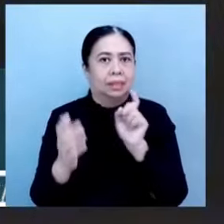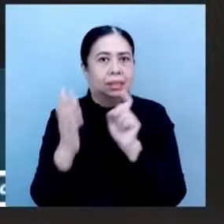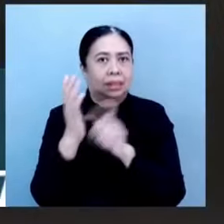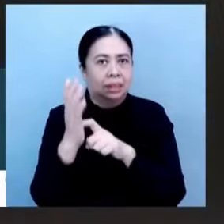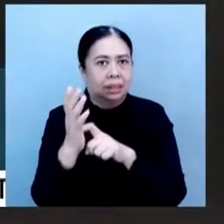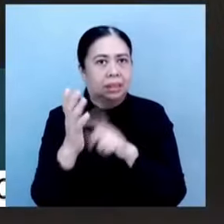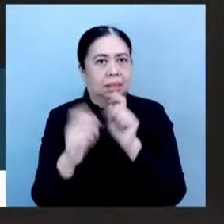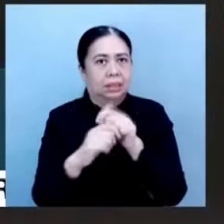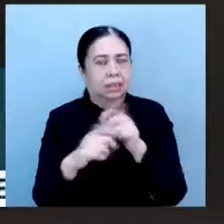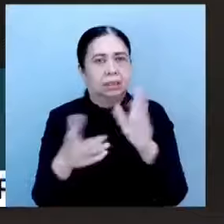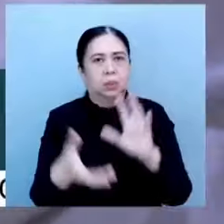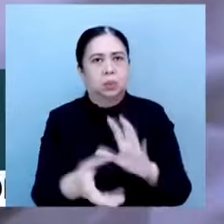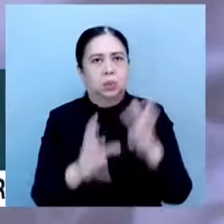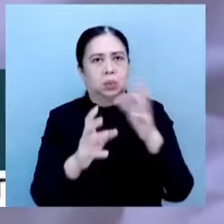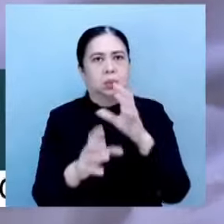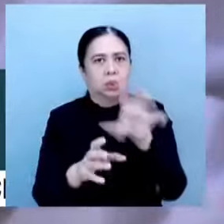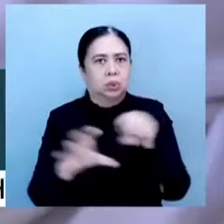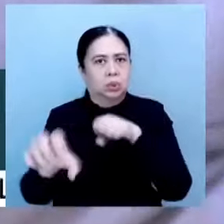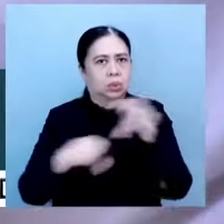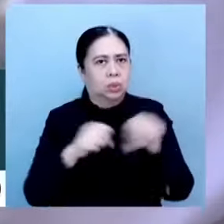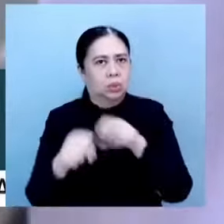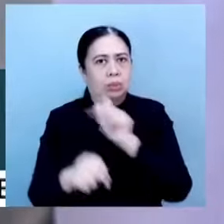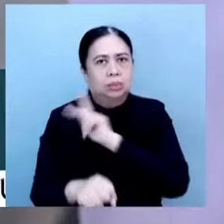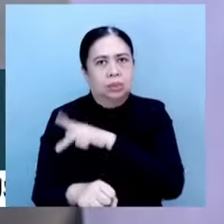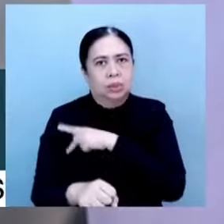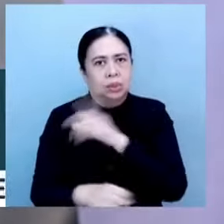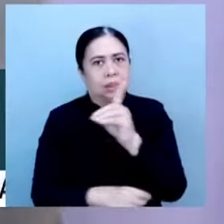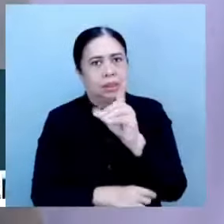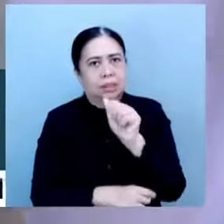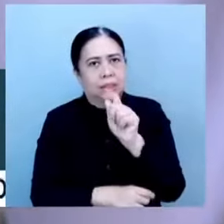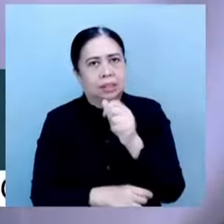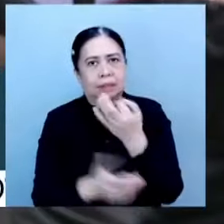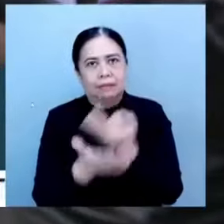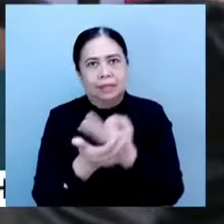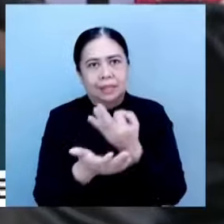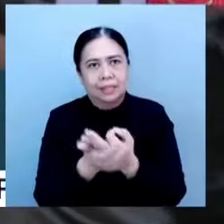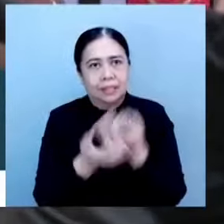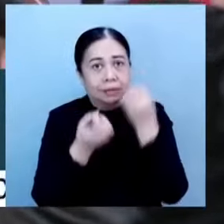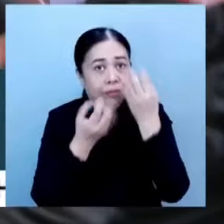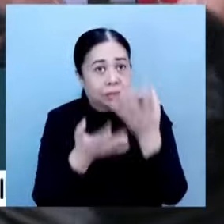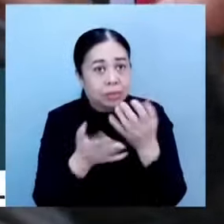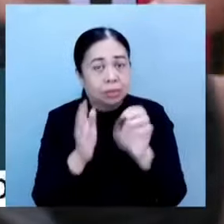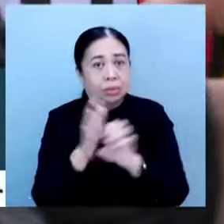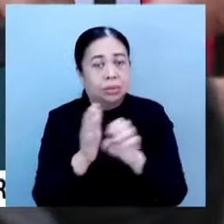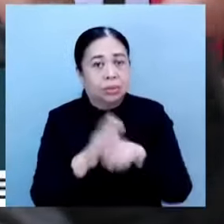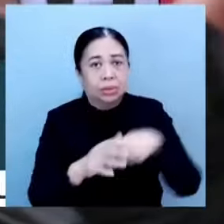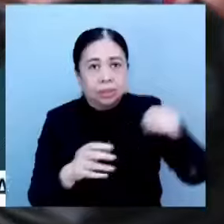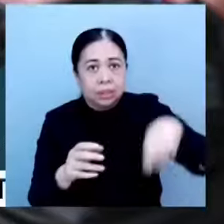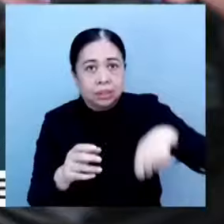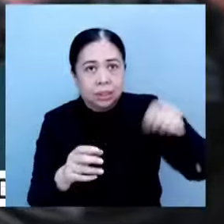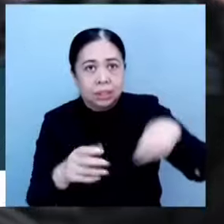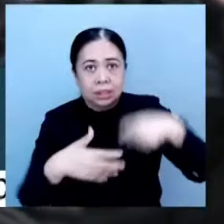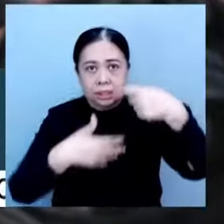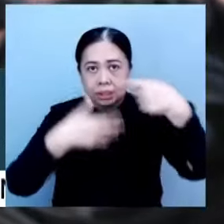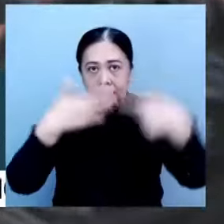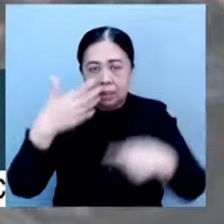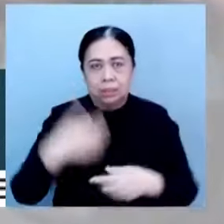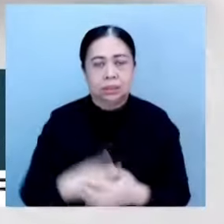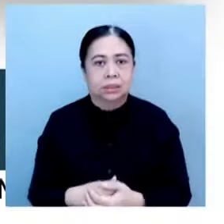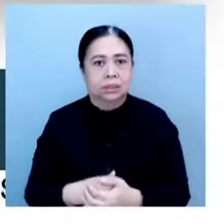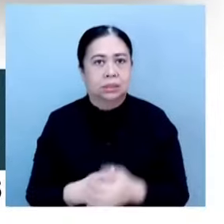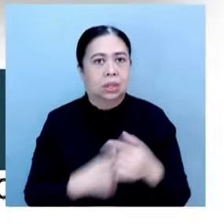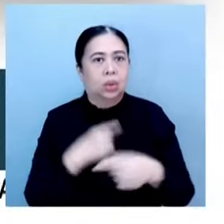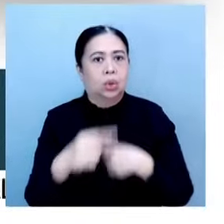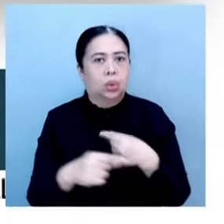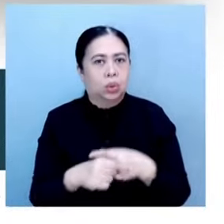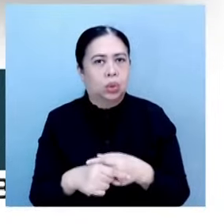the compromise of personal data, including sensitive financial information such as credit card details. Globe asserts it